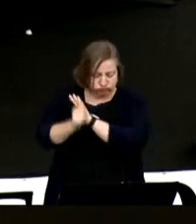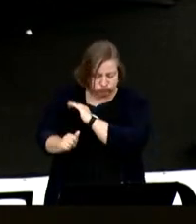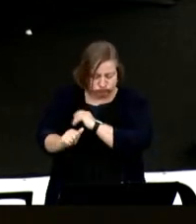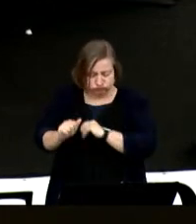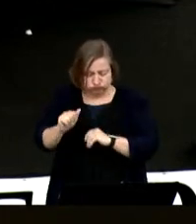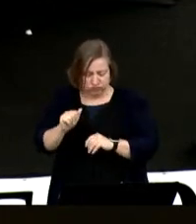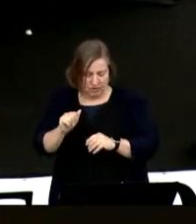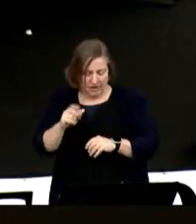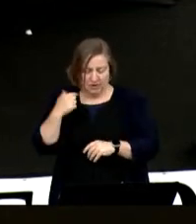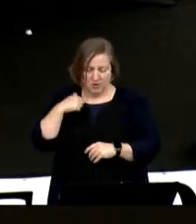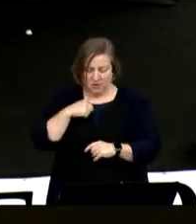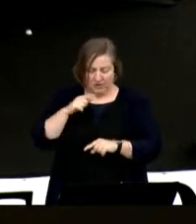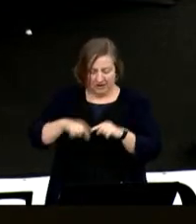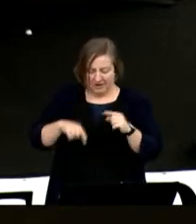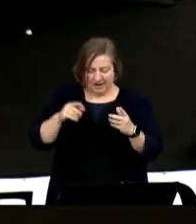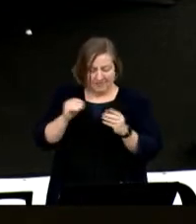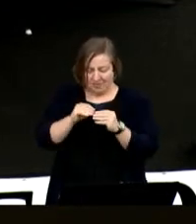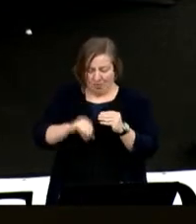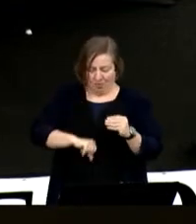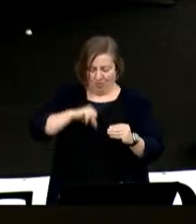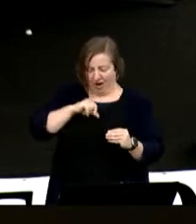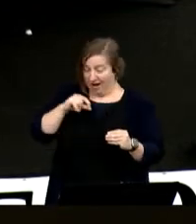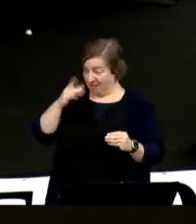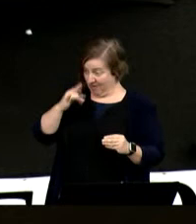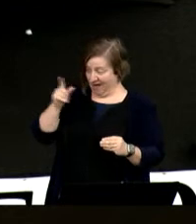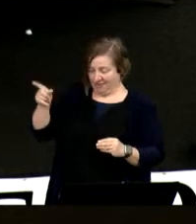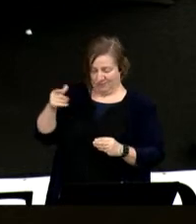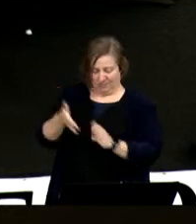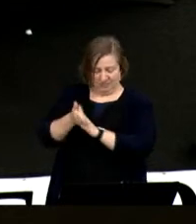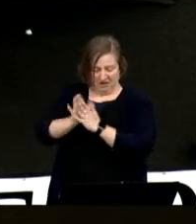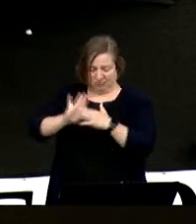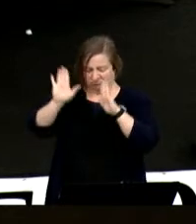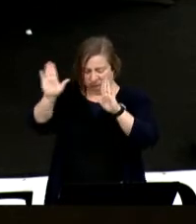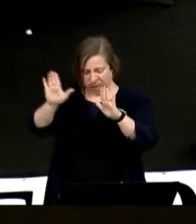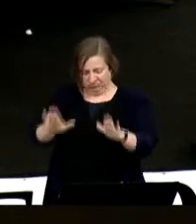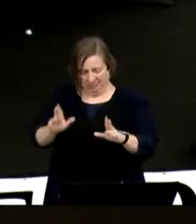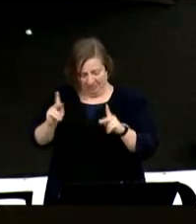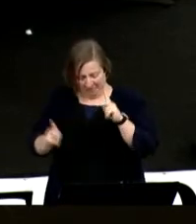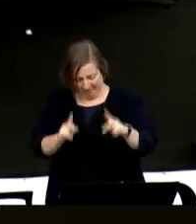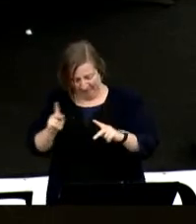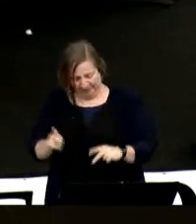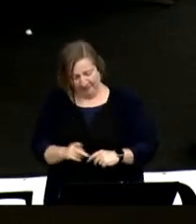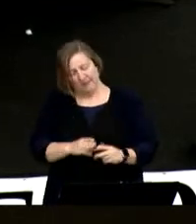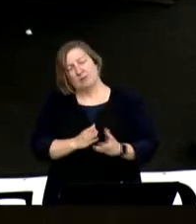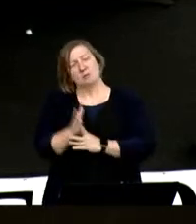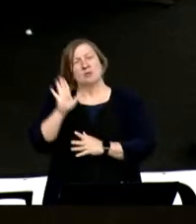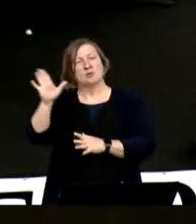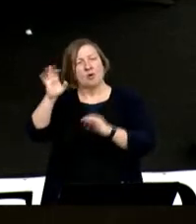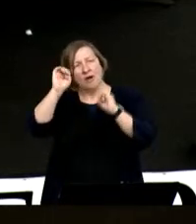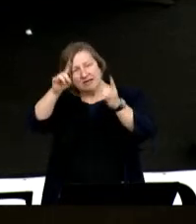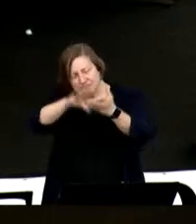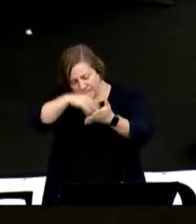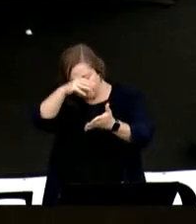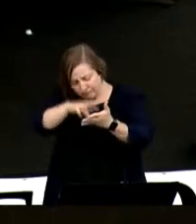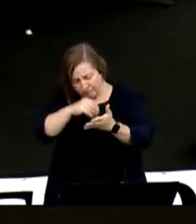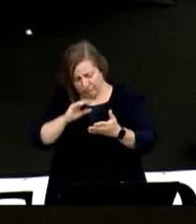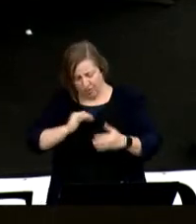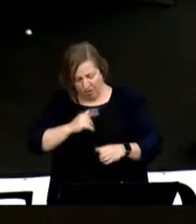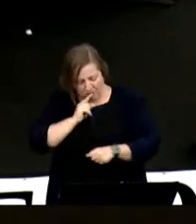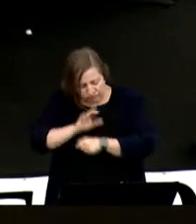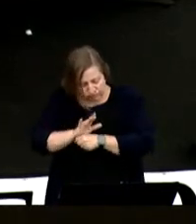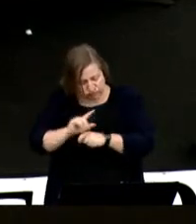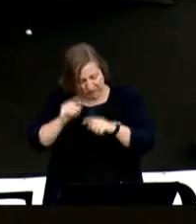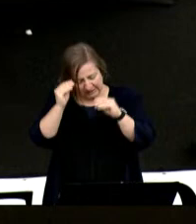and we couldn't be prouder of the remarkable individuals that you've become. Throughout your educational journey, our